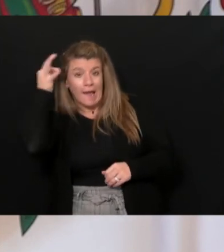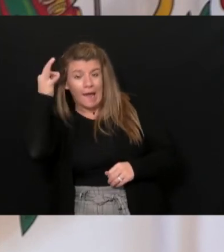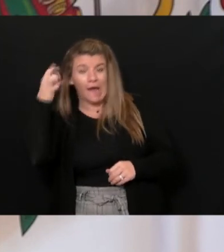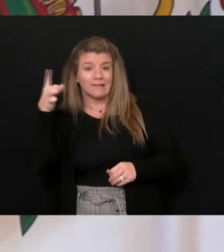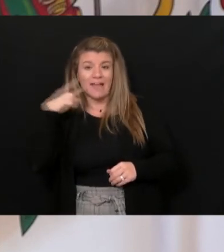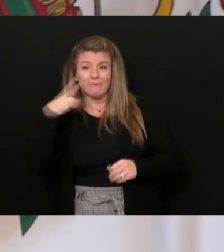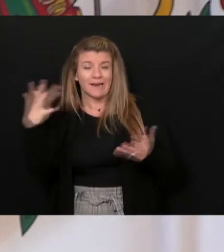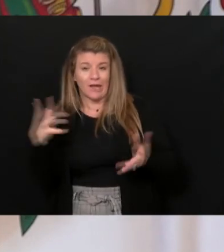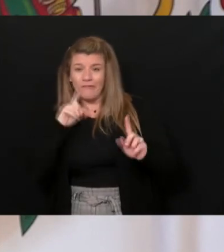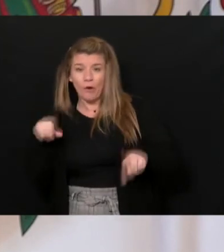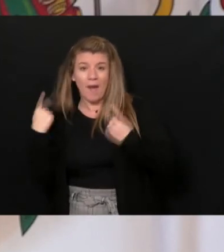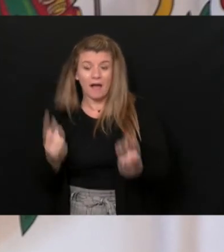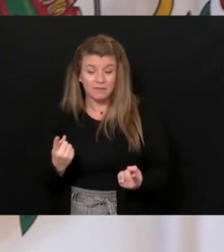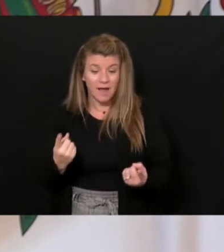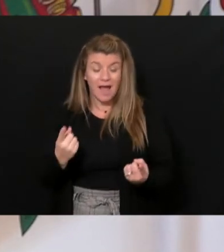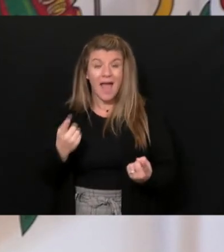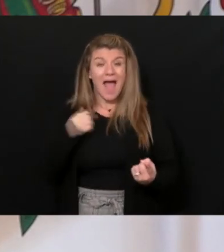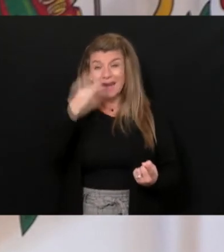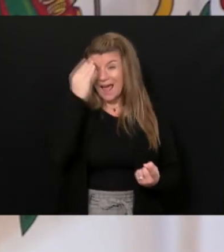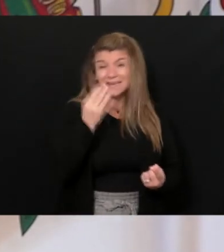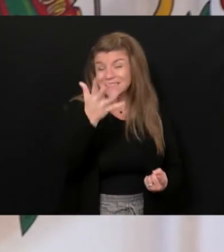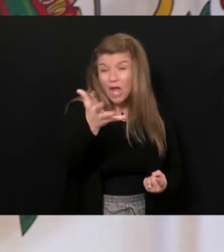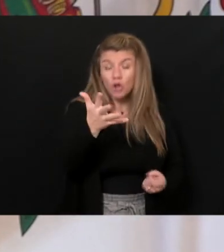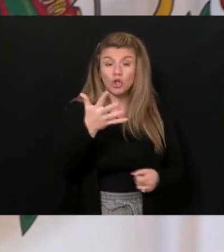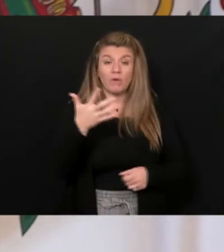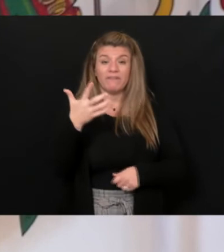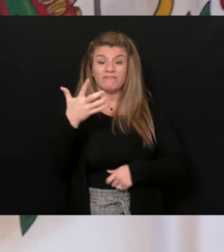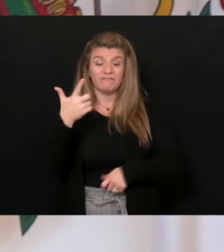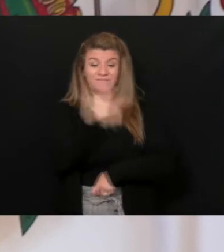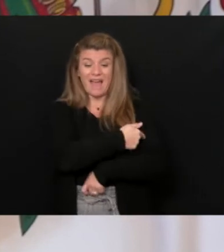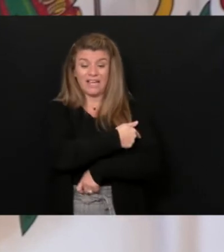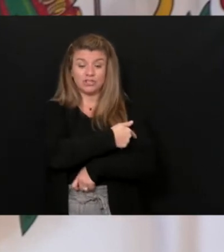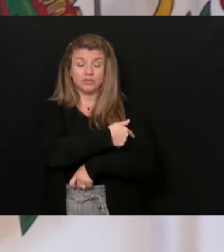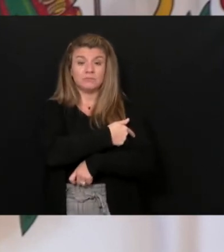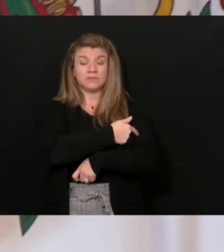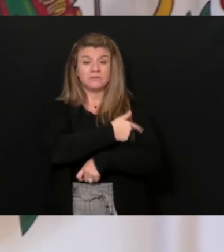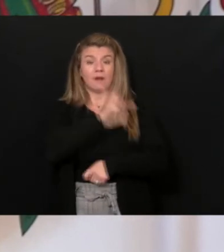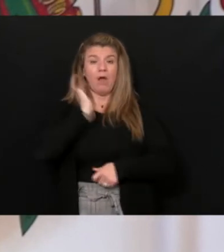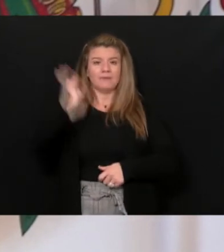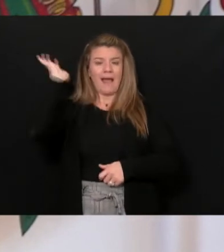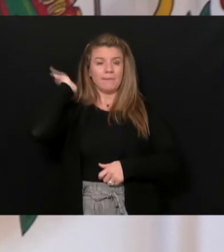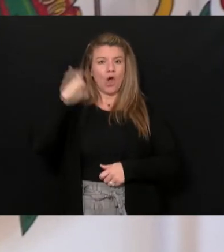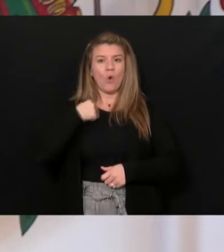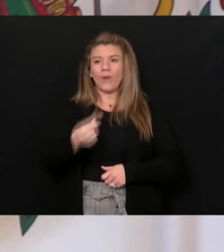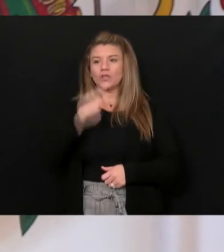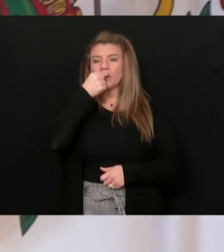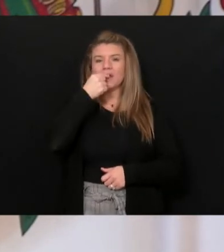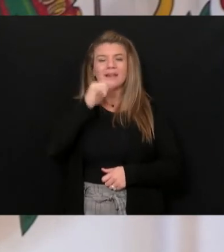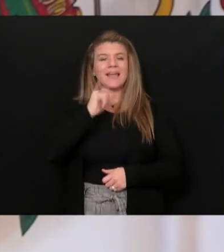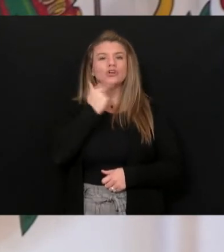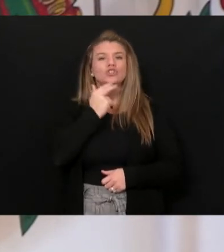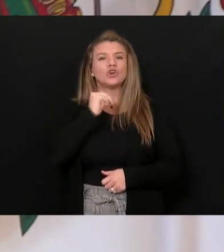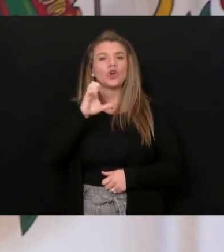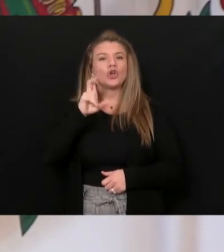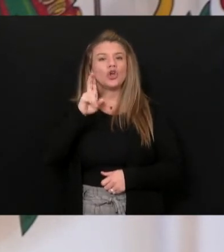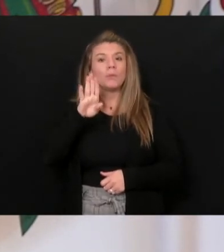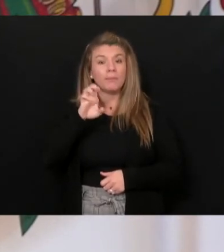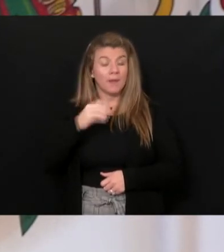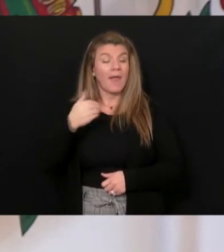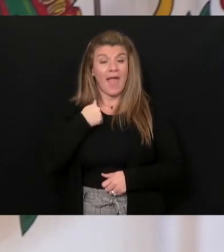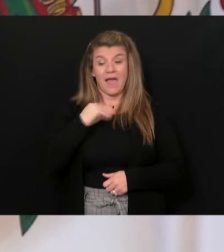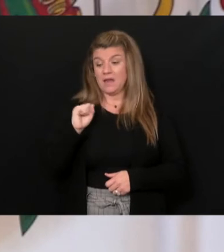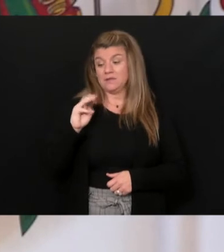and I could tell you of vaccines that we used to take in a sugar cube. And there was even a smallpox shot that a